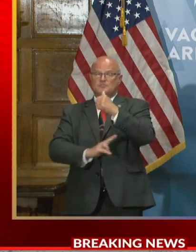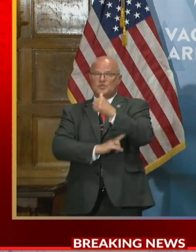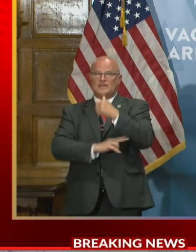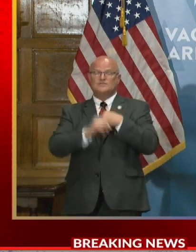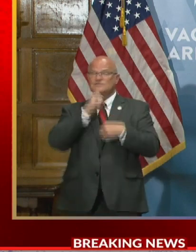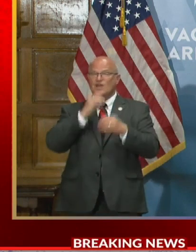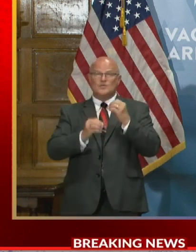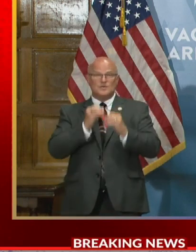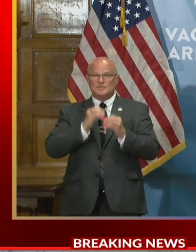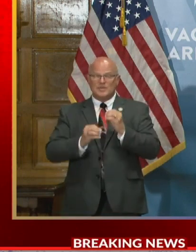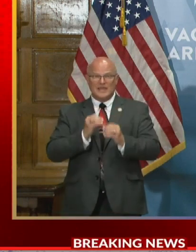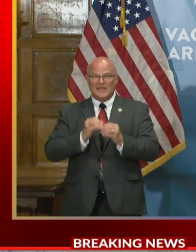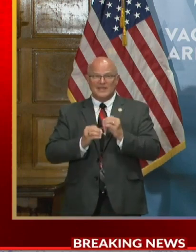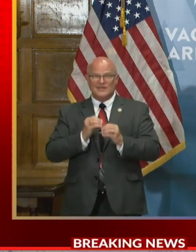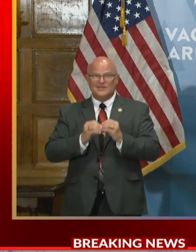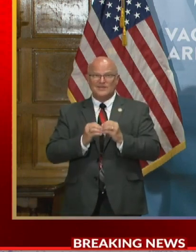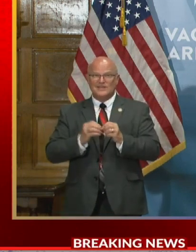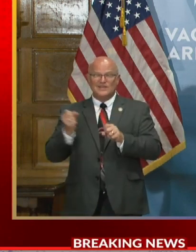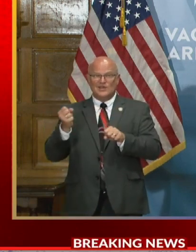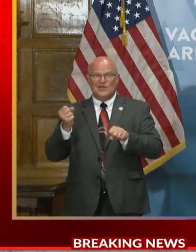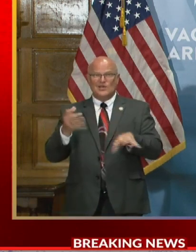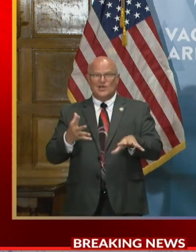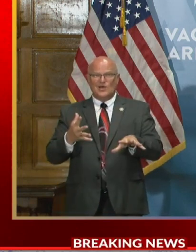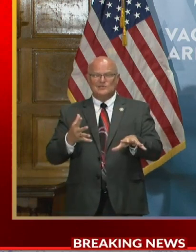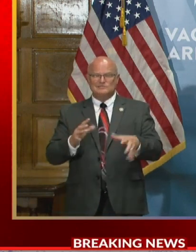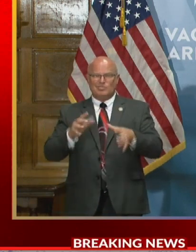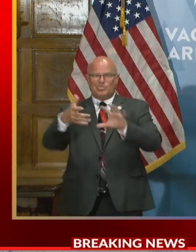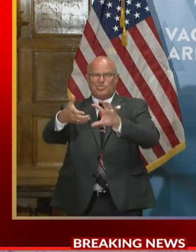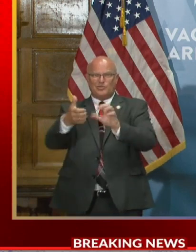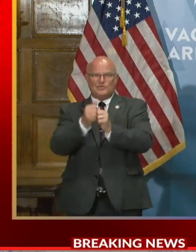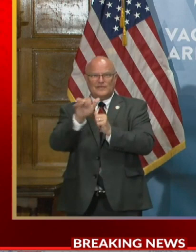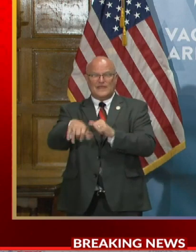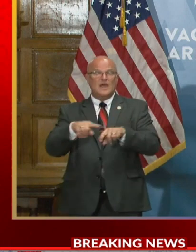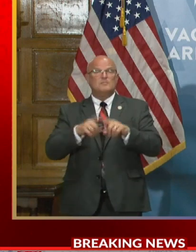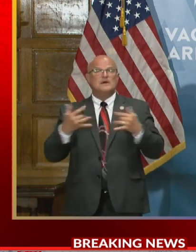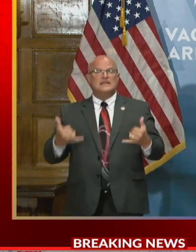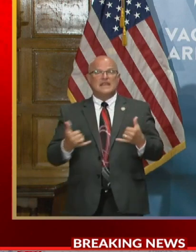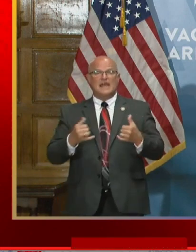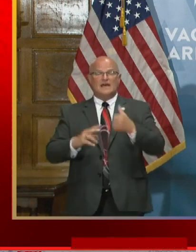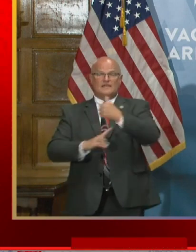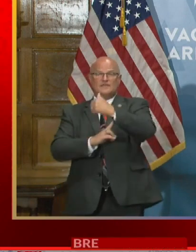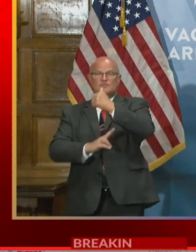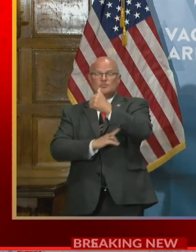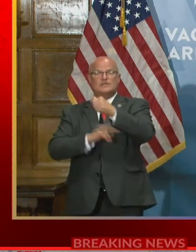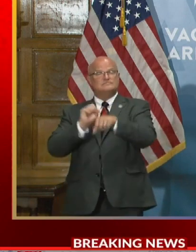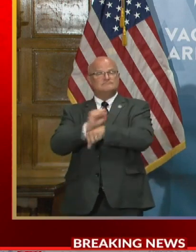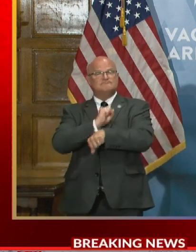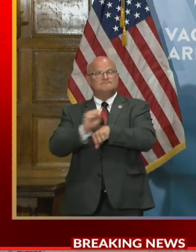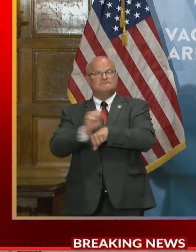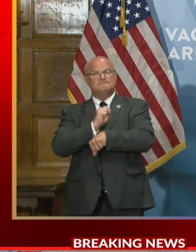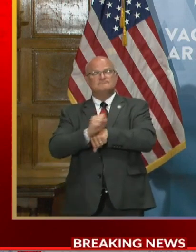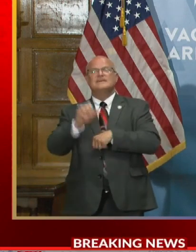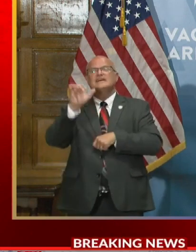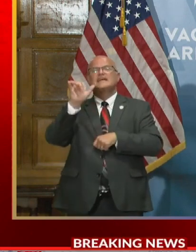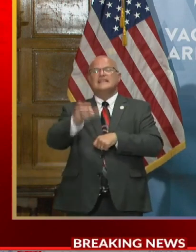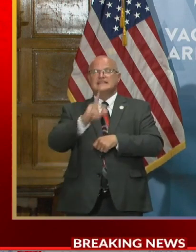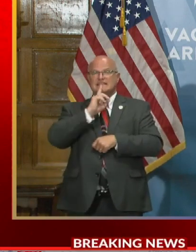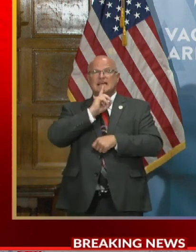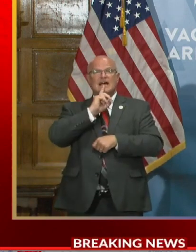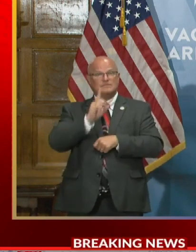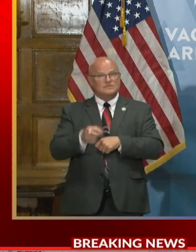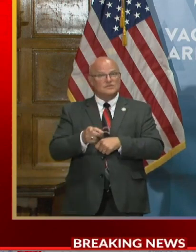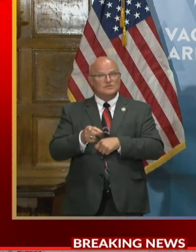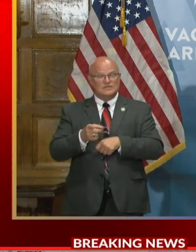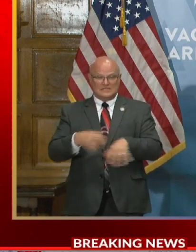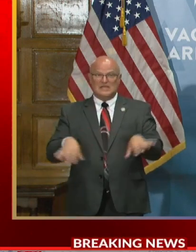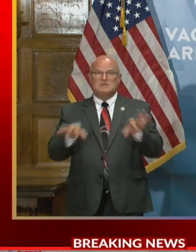not repaired, caused a real problem with that, but now that it's operational, then that is absolutely